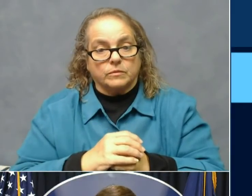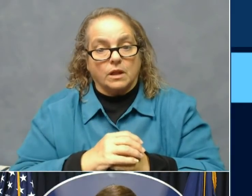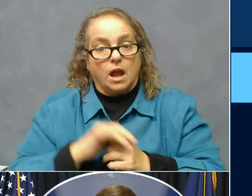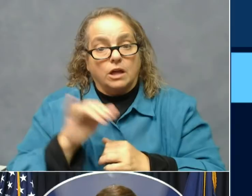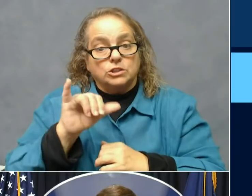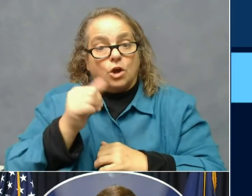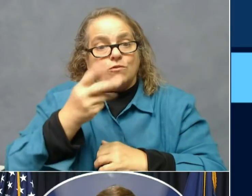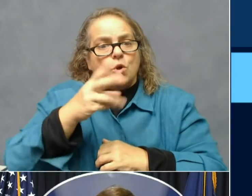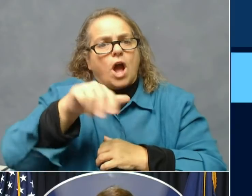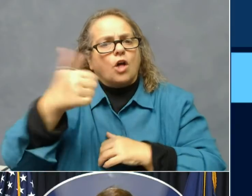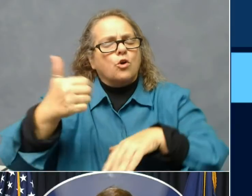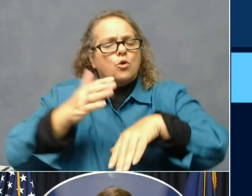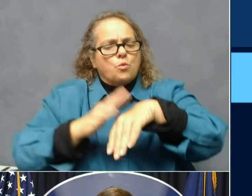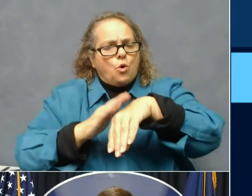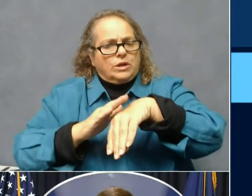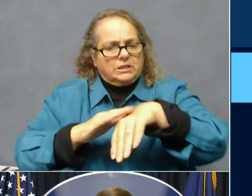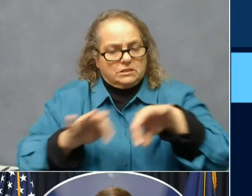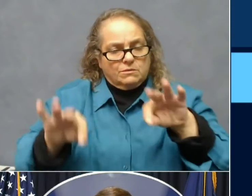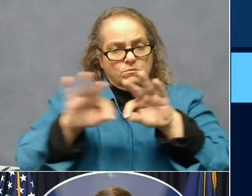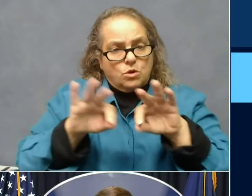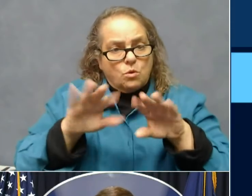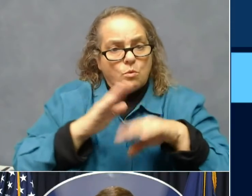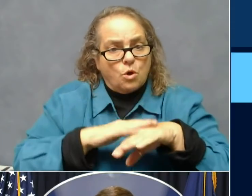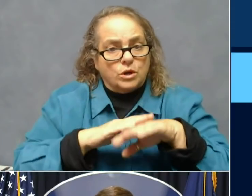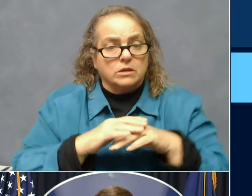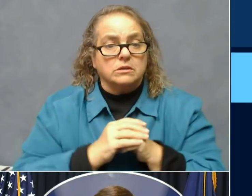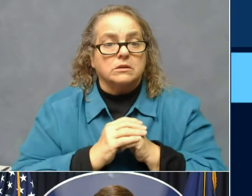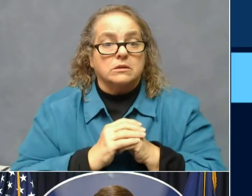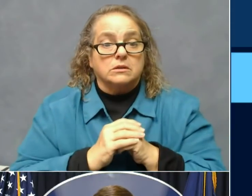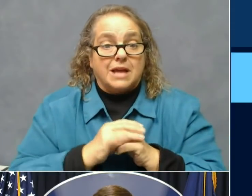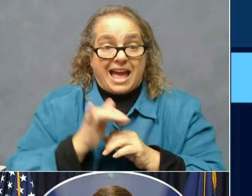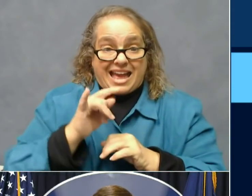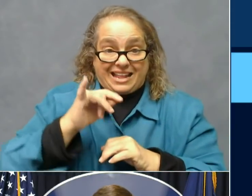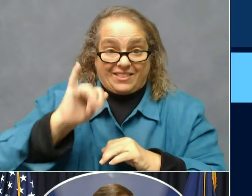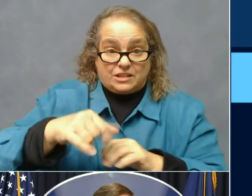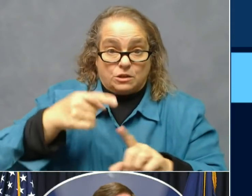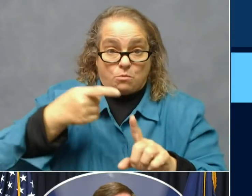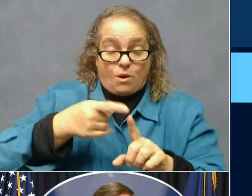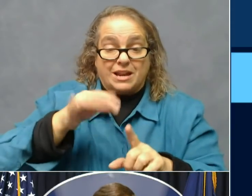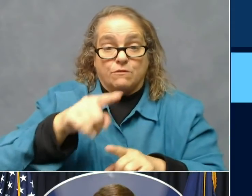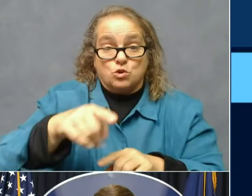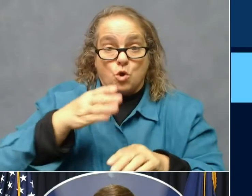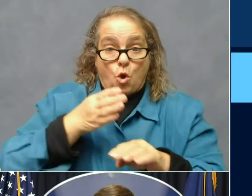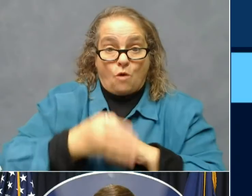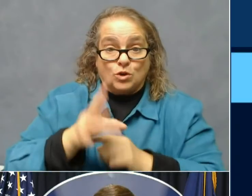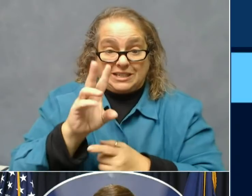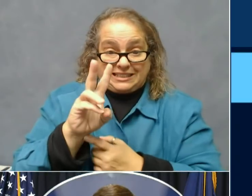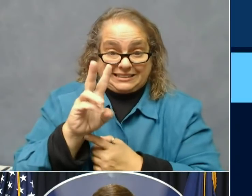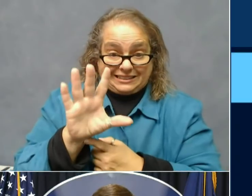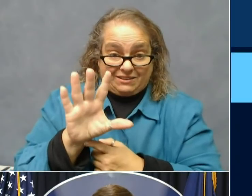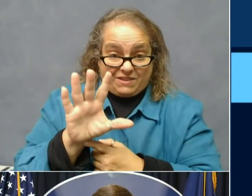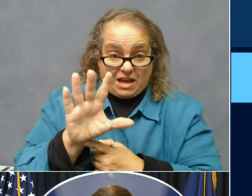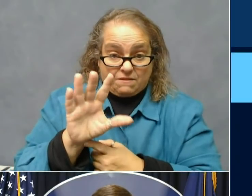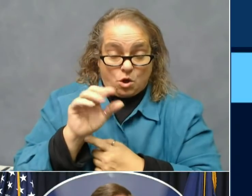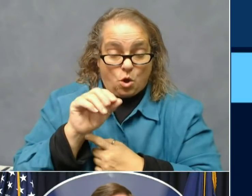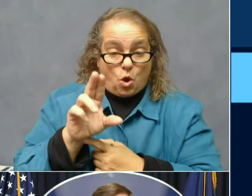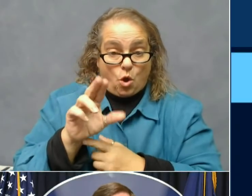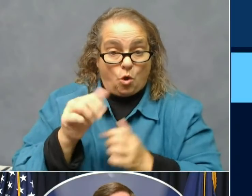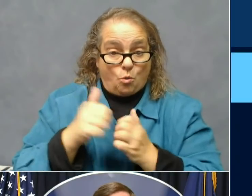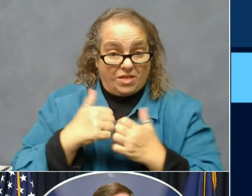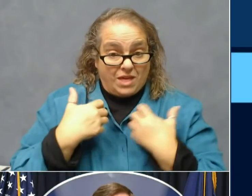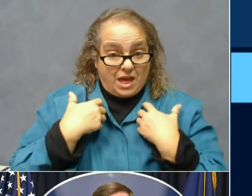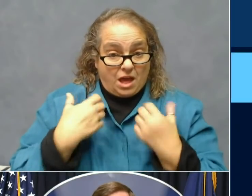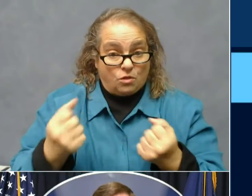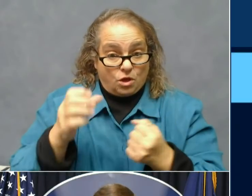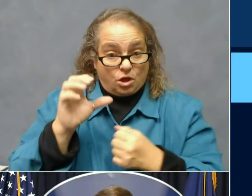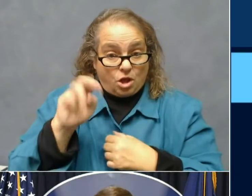and significant warnings. That at this point, if you're over 65 or with a significant health condition, don't go